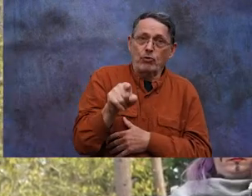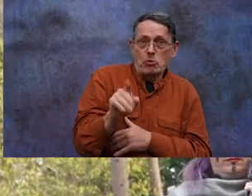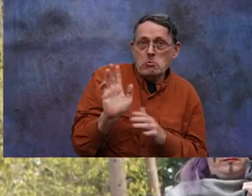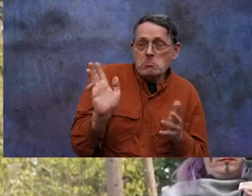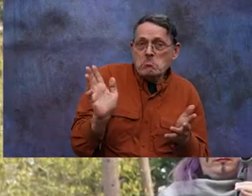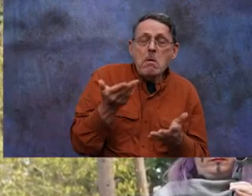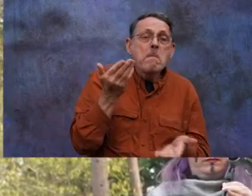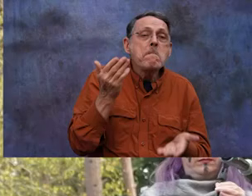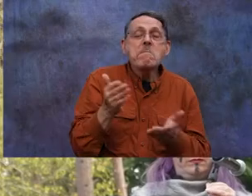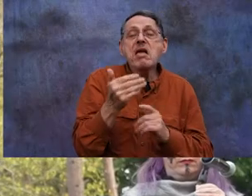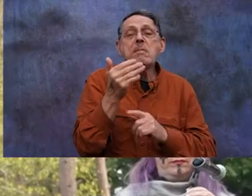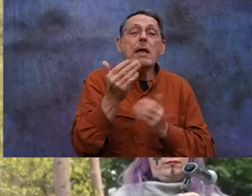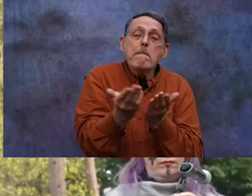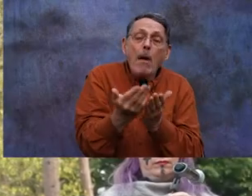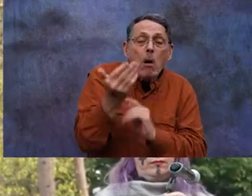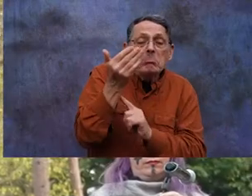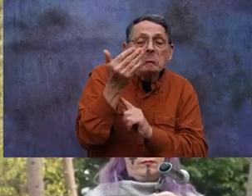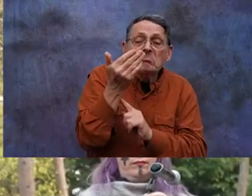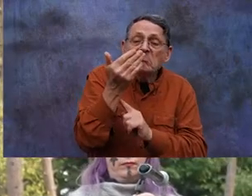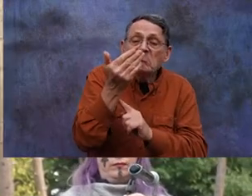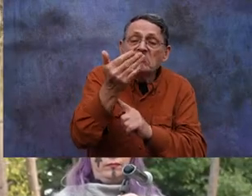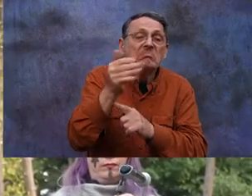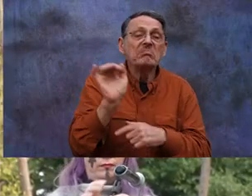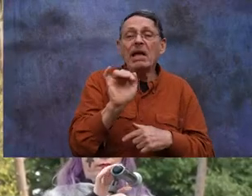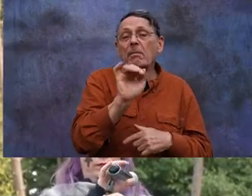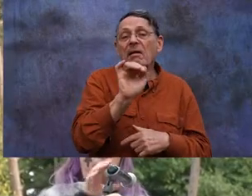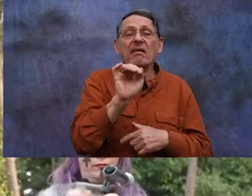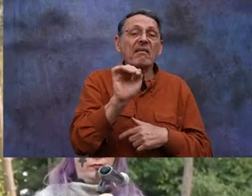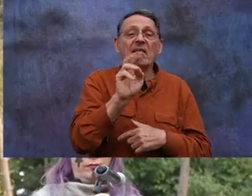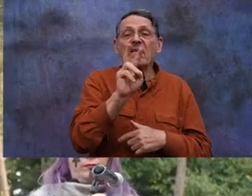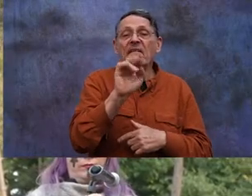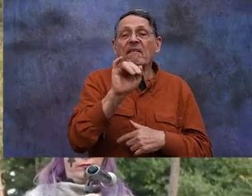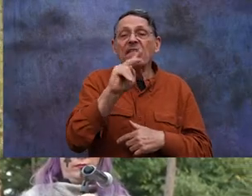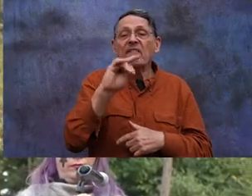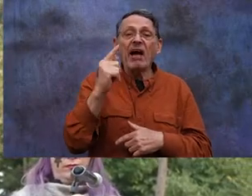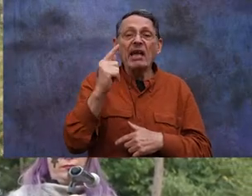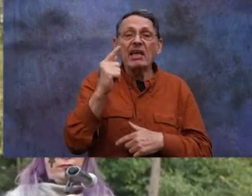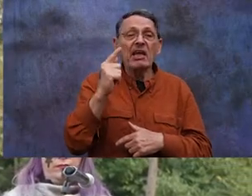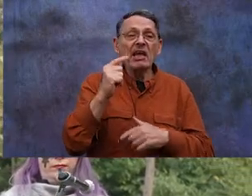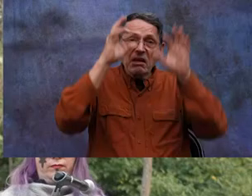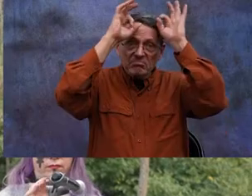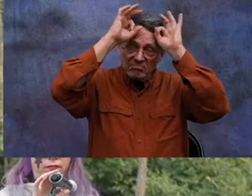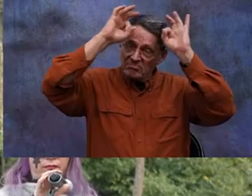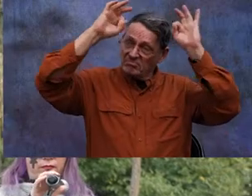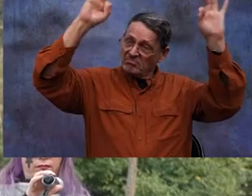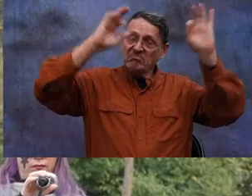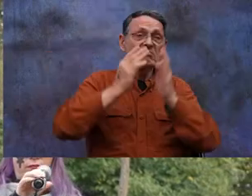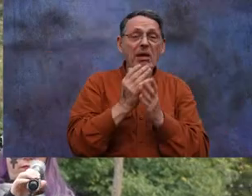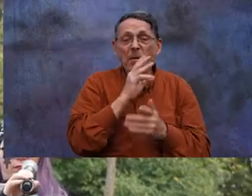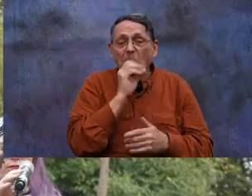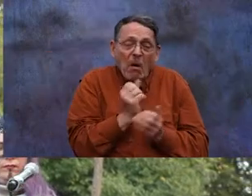Maybe it's a sailing boat, maybe it's a Viking ship, maybe it's a dugout canoe, maybe it's a leaky